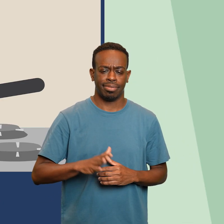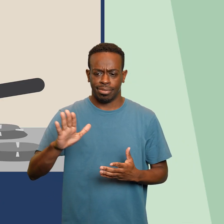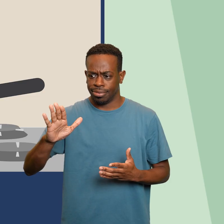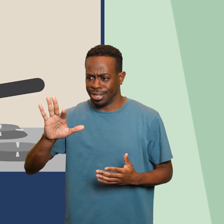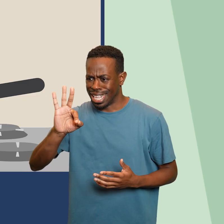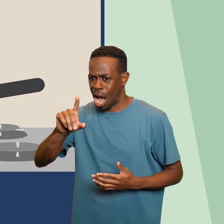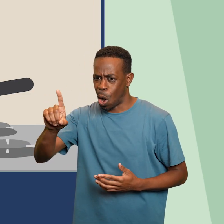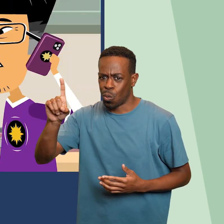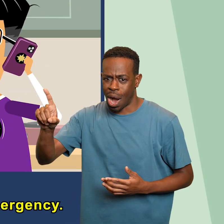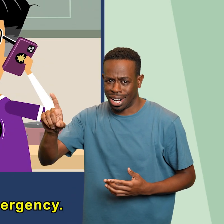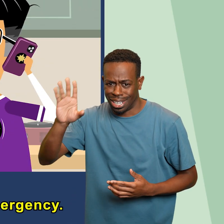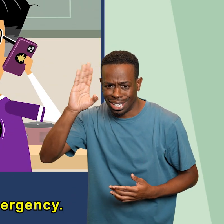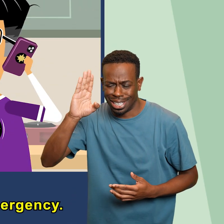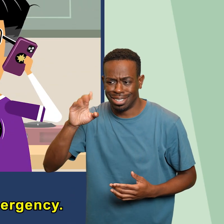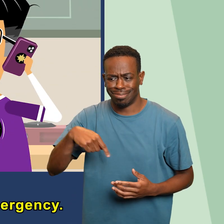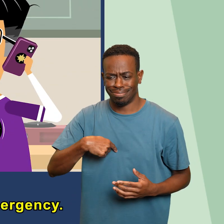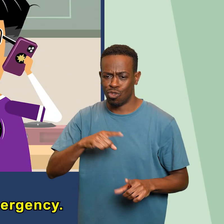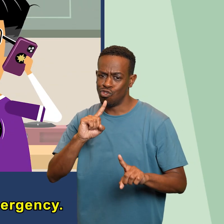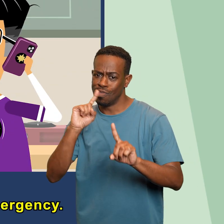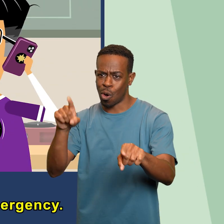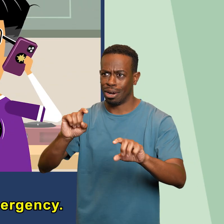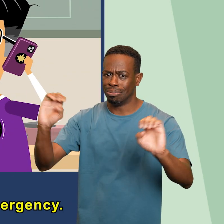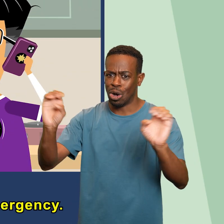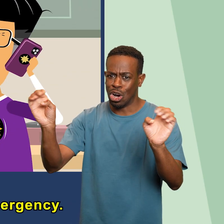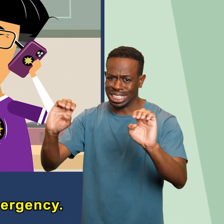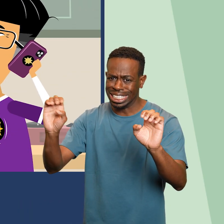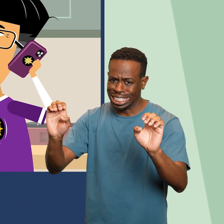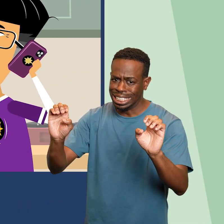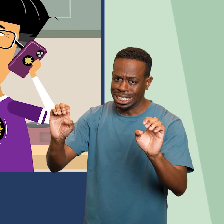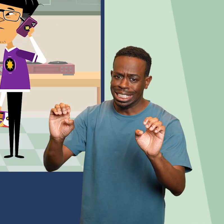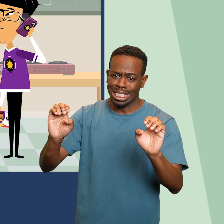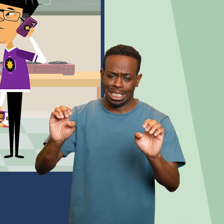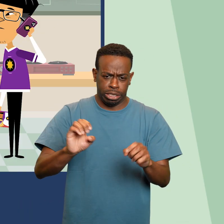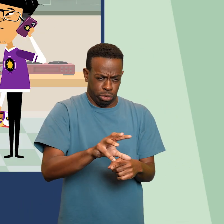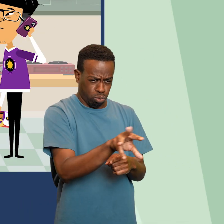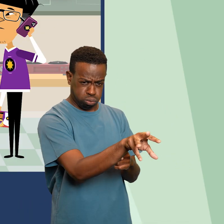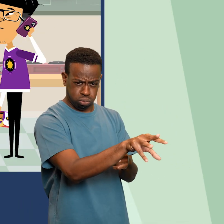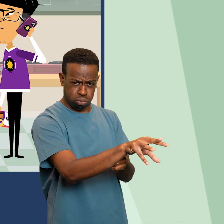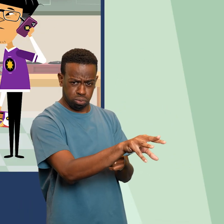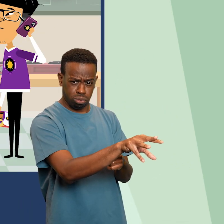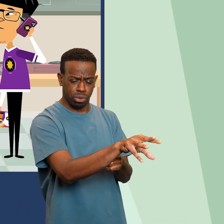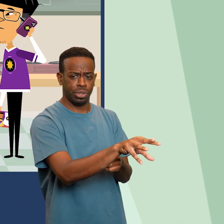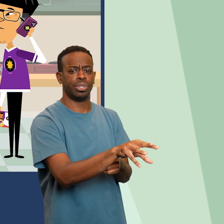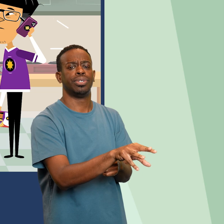Hello, 911? This is Dexter, reporting an emergency.